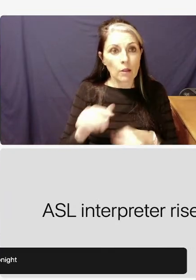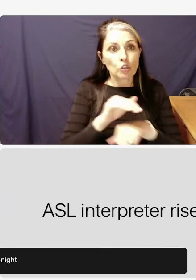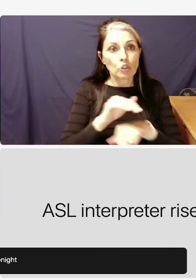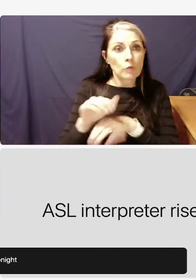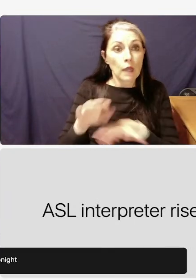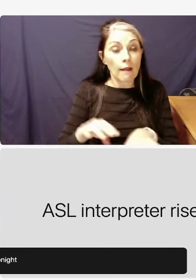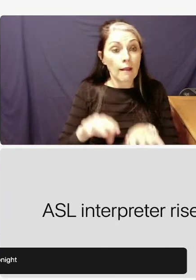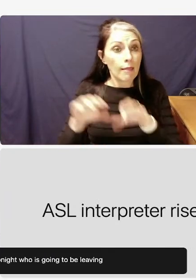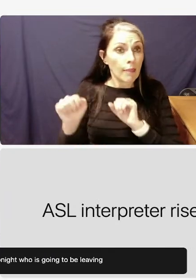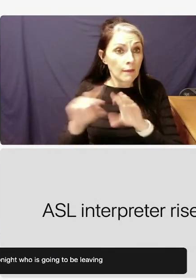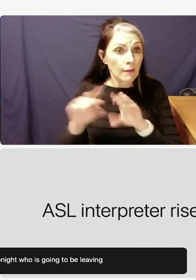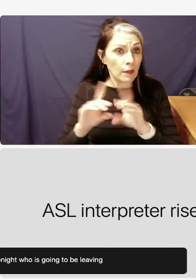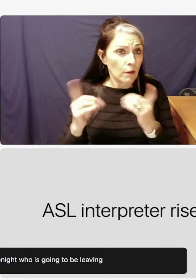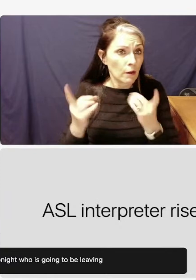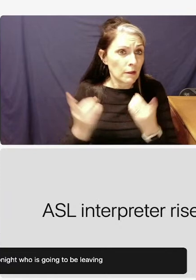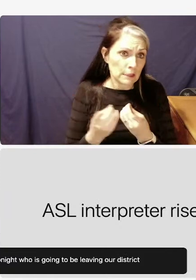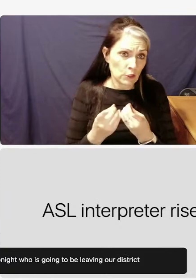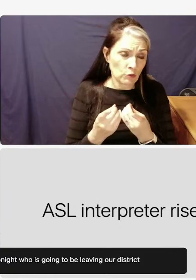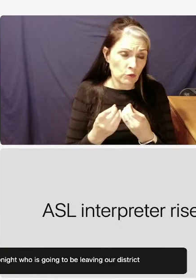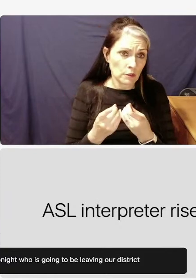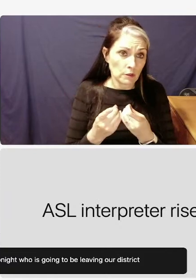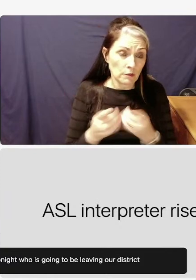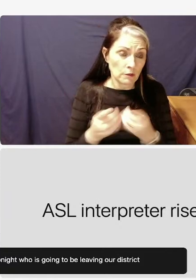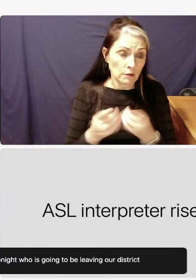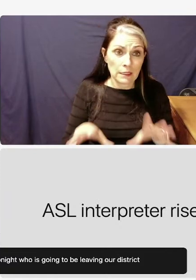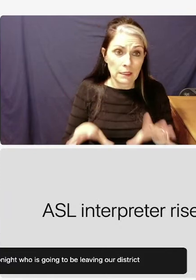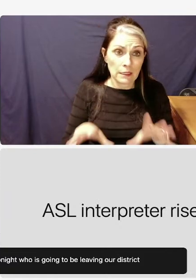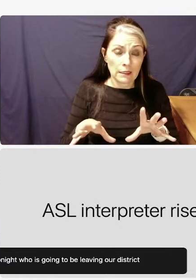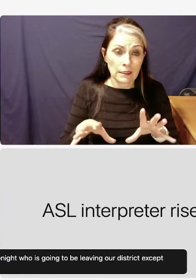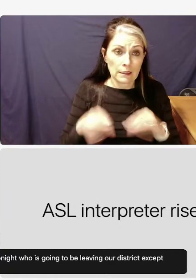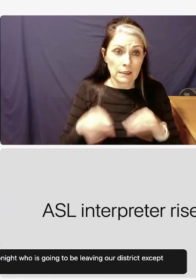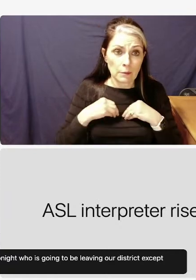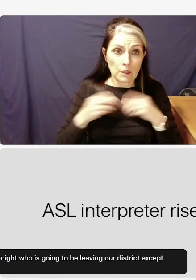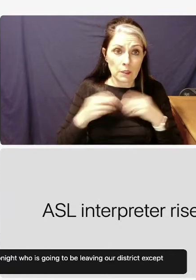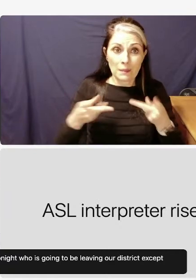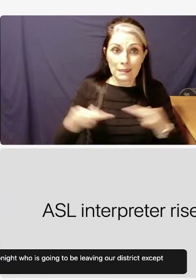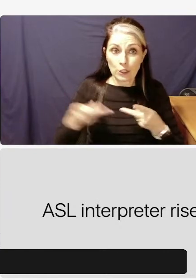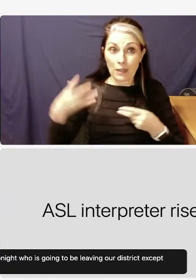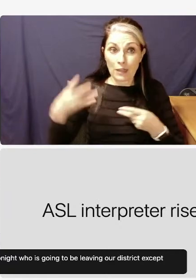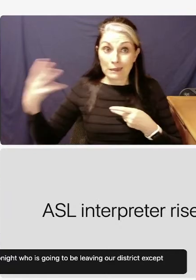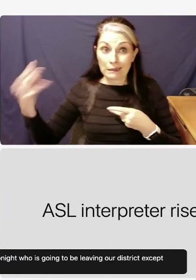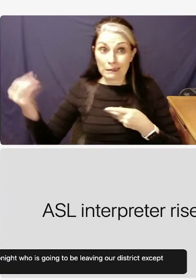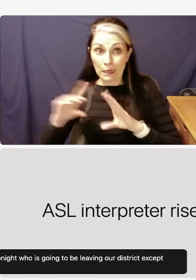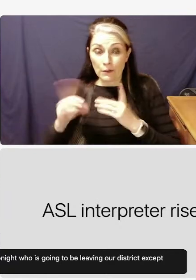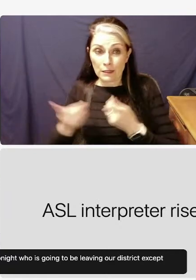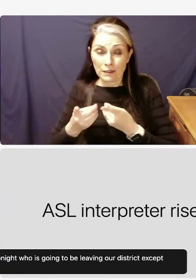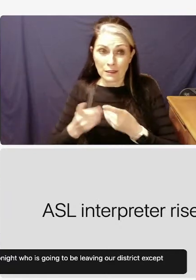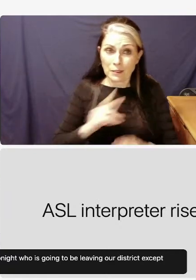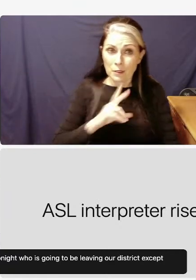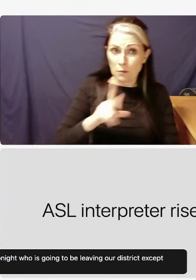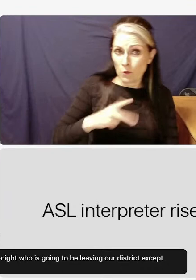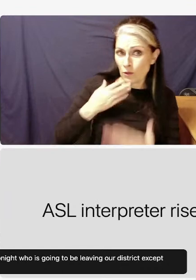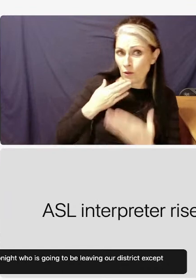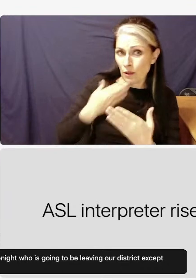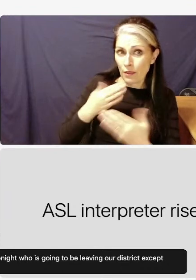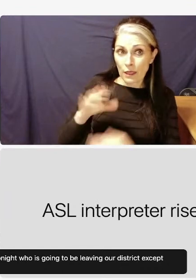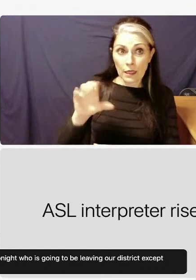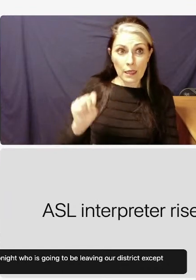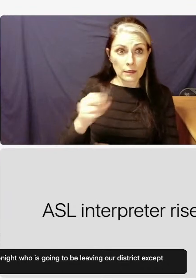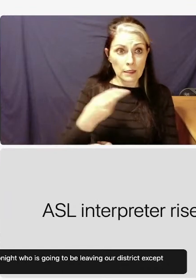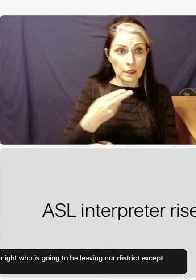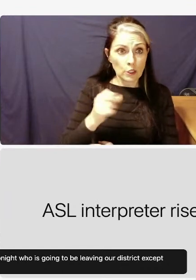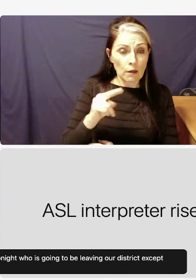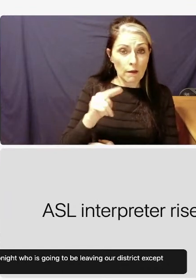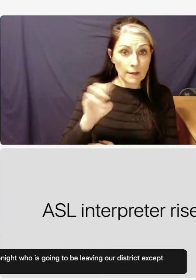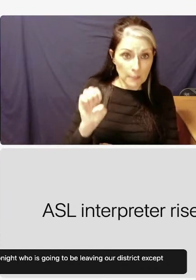leaving our district i accepted a position outside the district uh so i want to personally thank shane